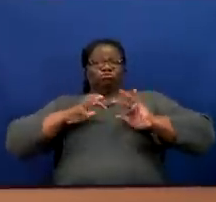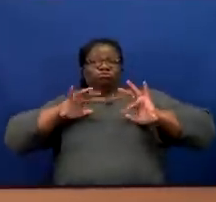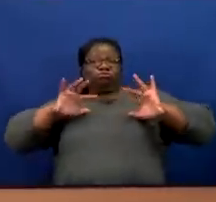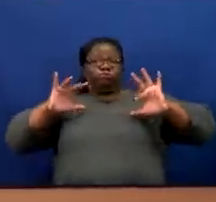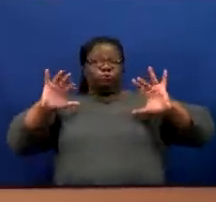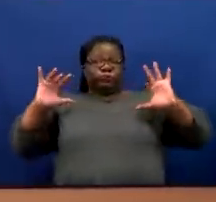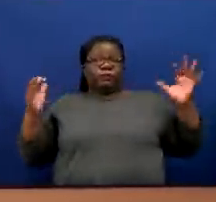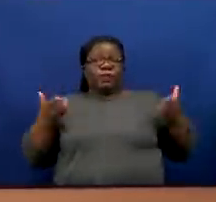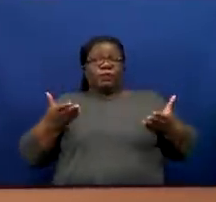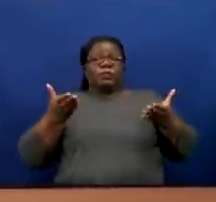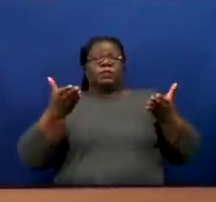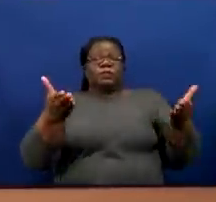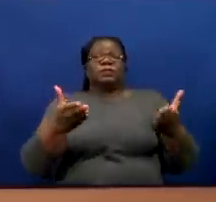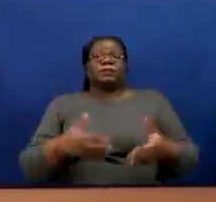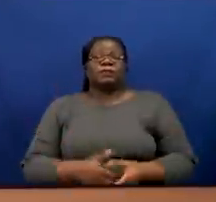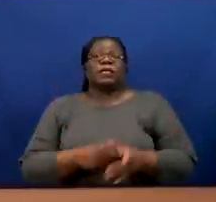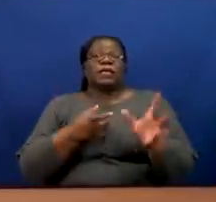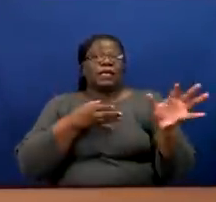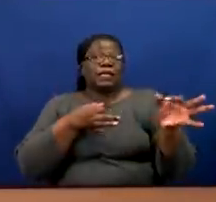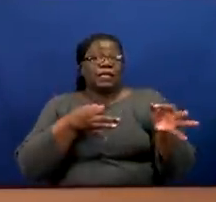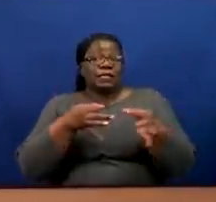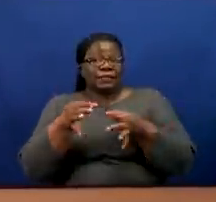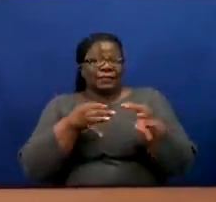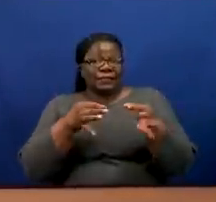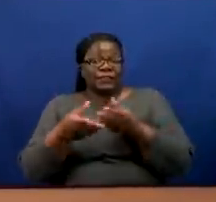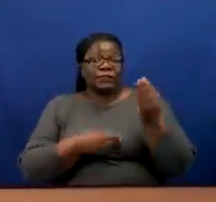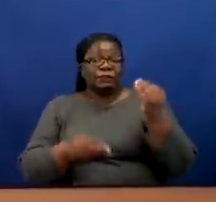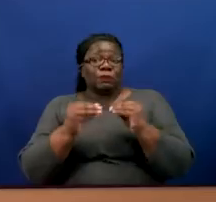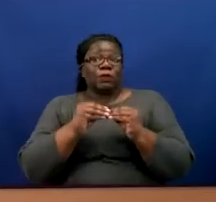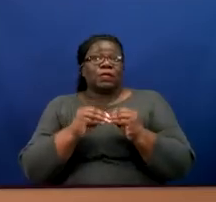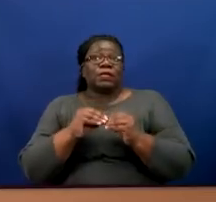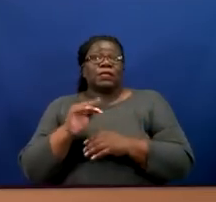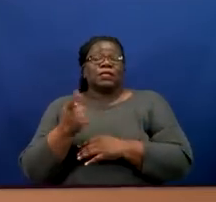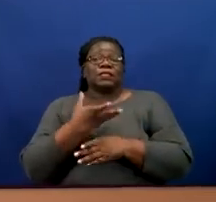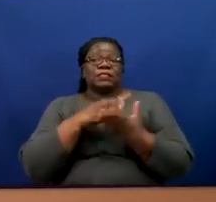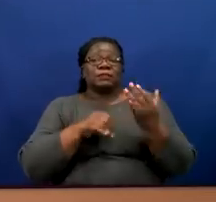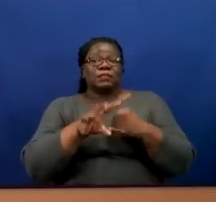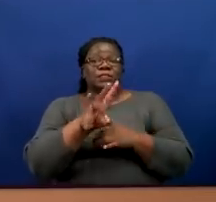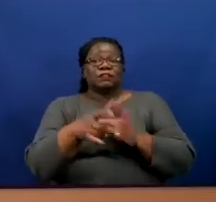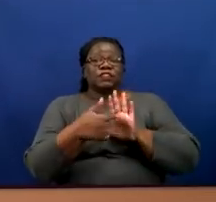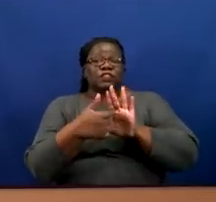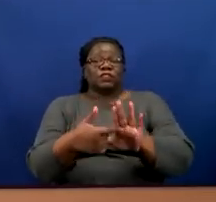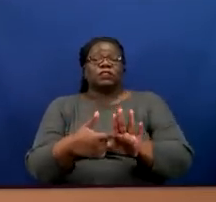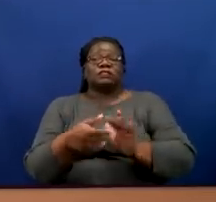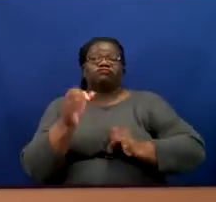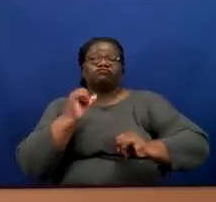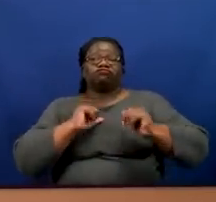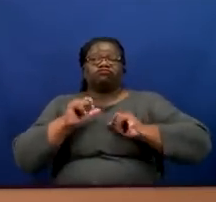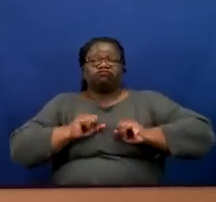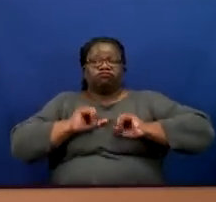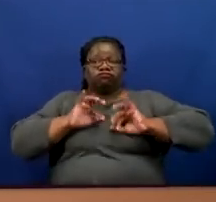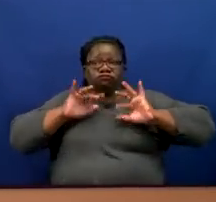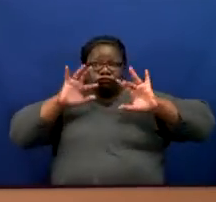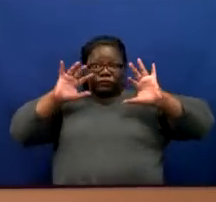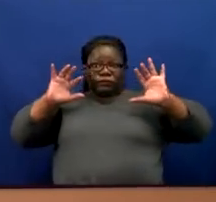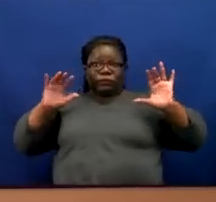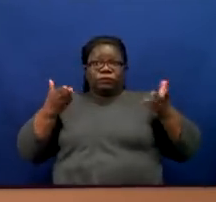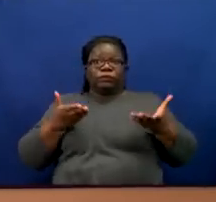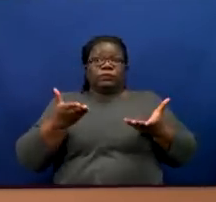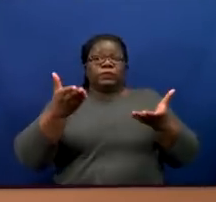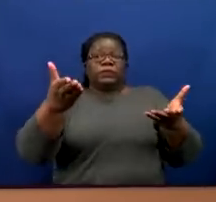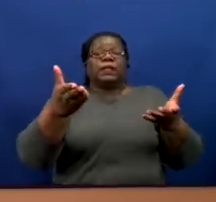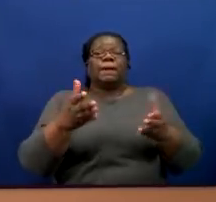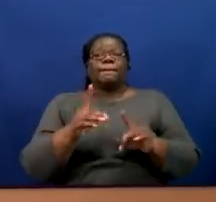But can I push it just a bit farther and I'll be out of your way? Because not only does chapter 7 reveal to us the dramatic presentation, but